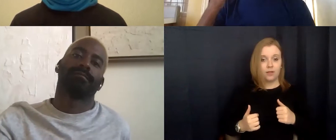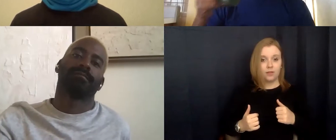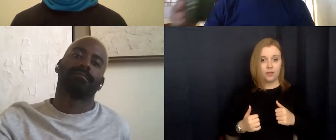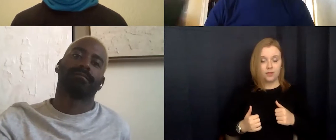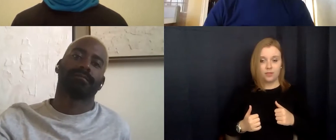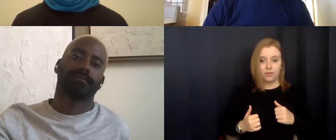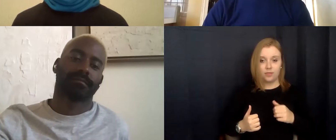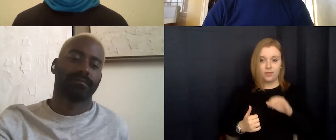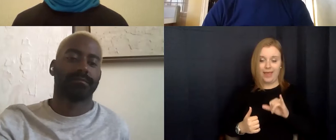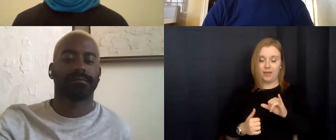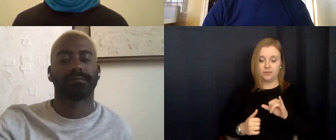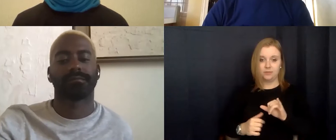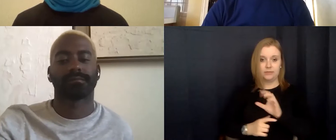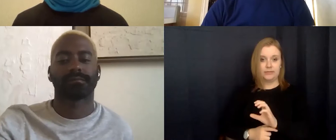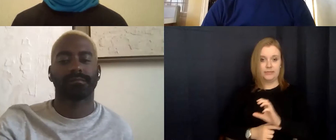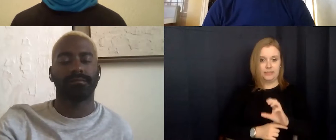white CC